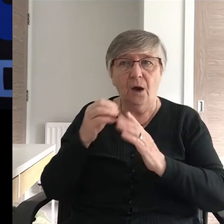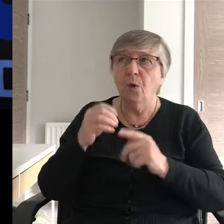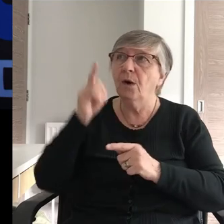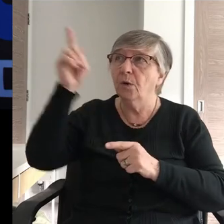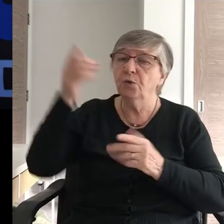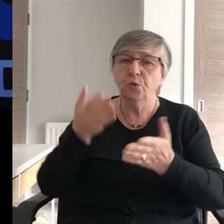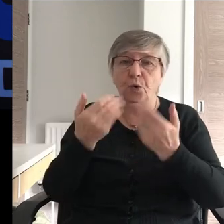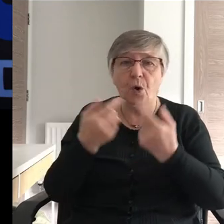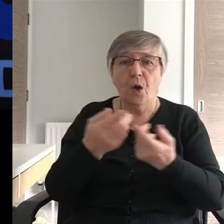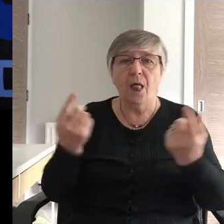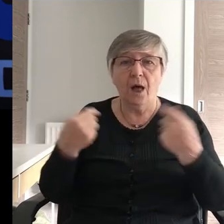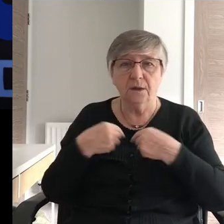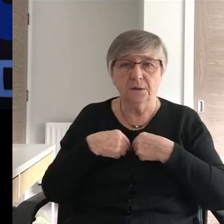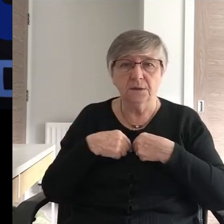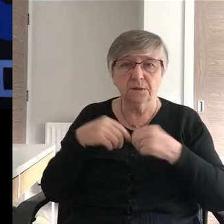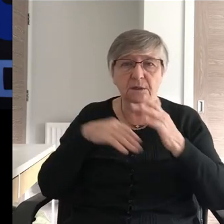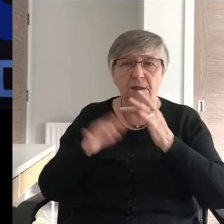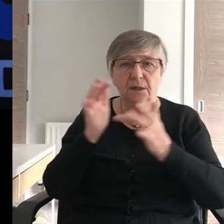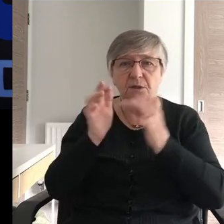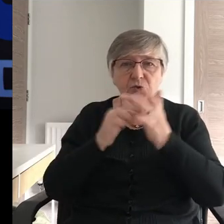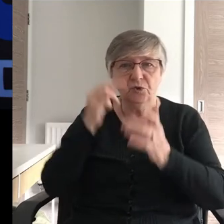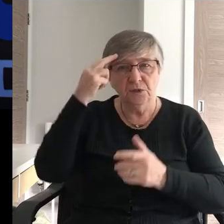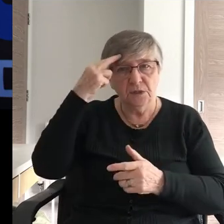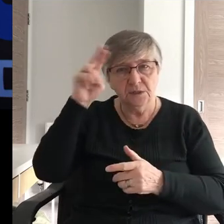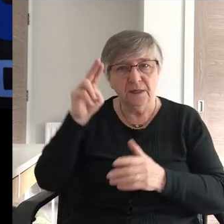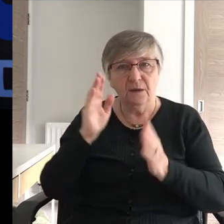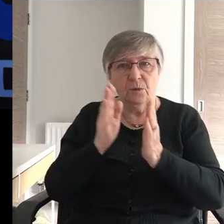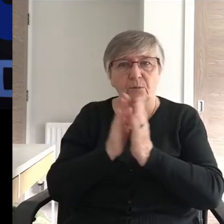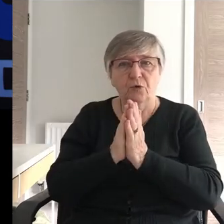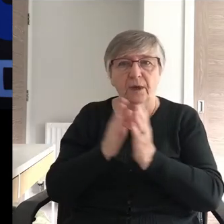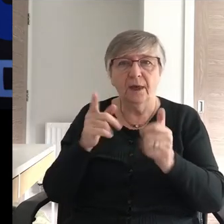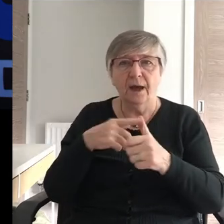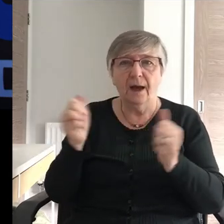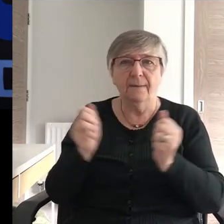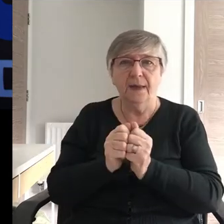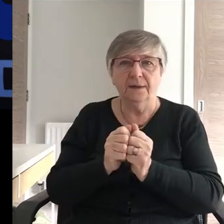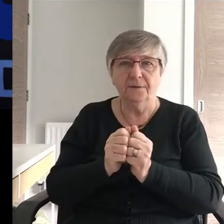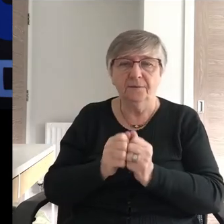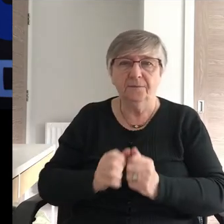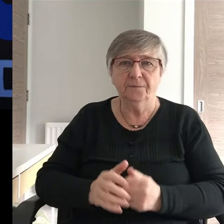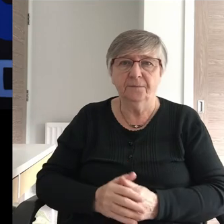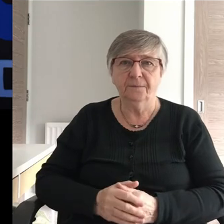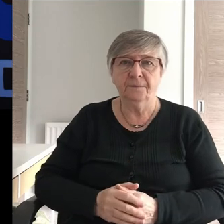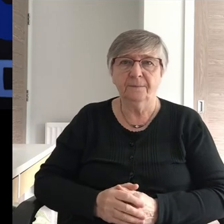calling. In Jesus' name we pray. Amen.